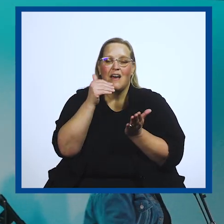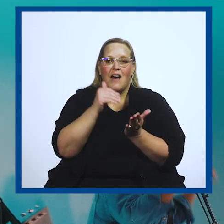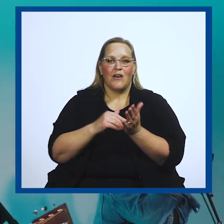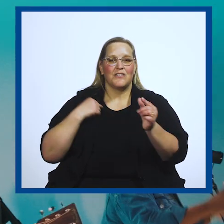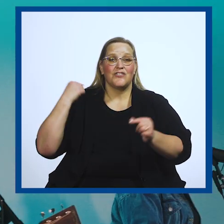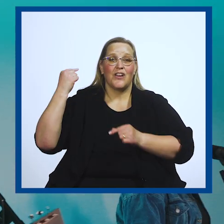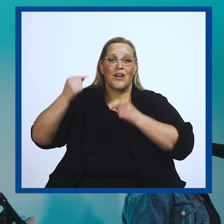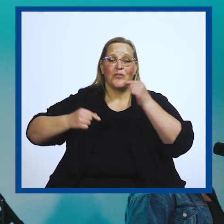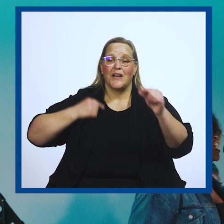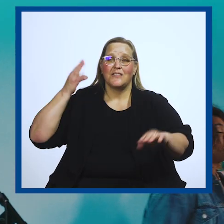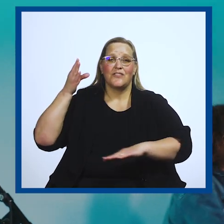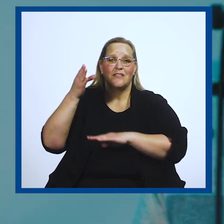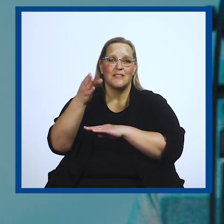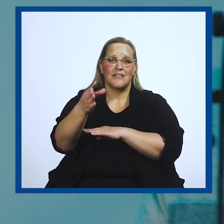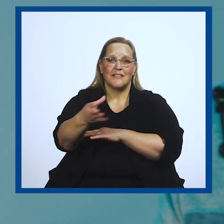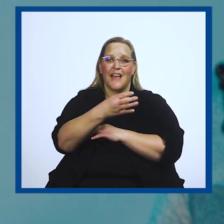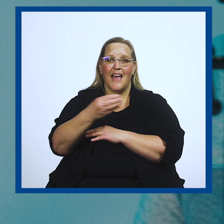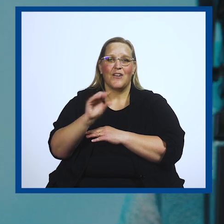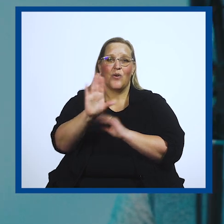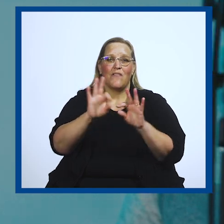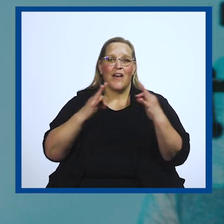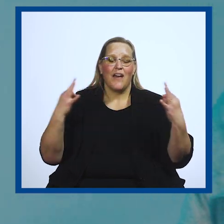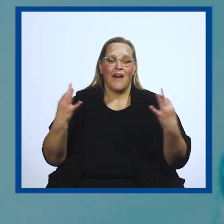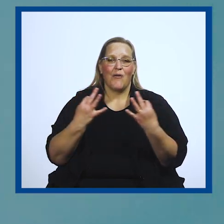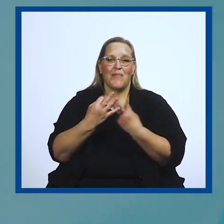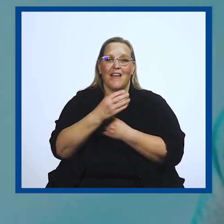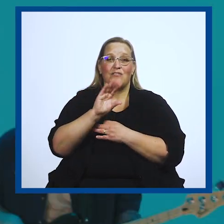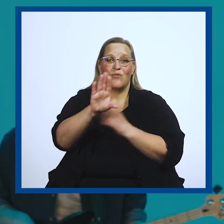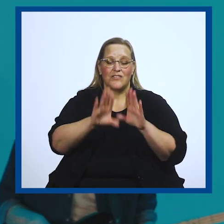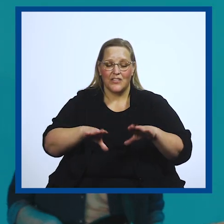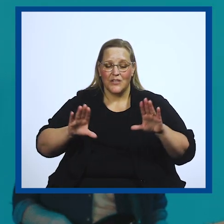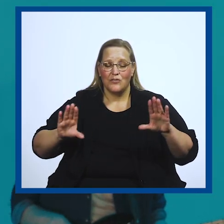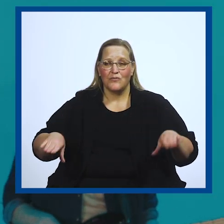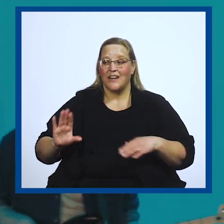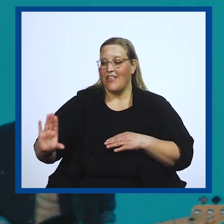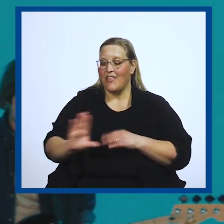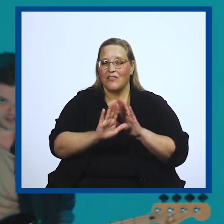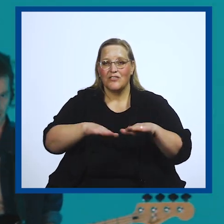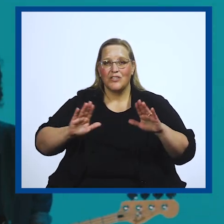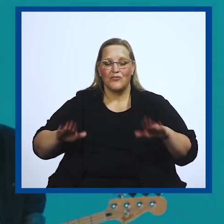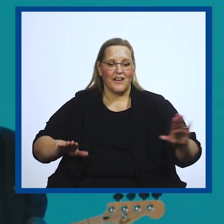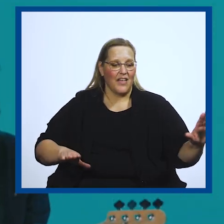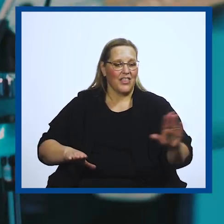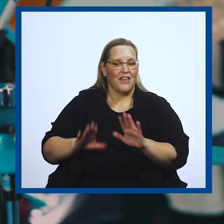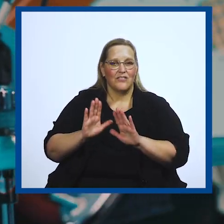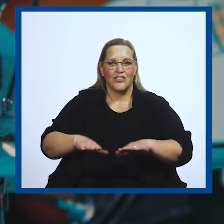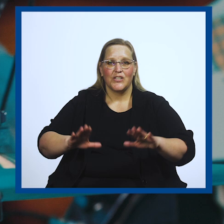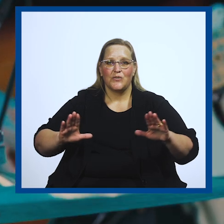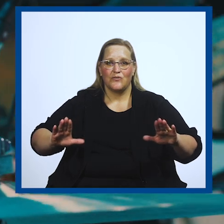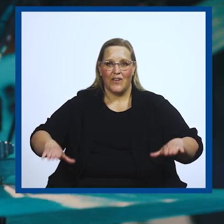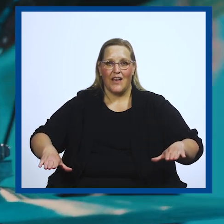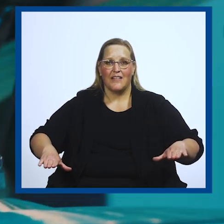1,000 generations, and your family, and your children, and their children, and